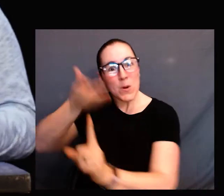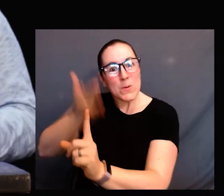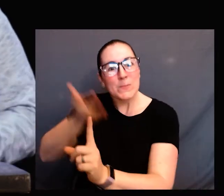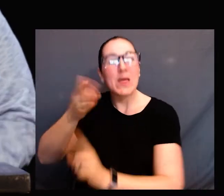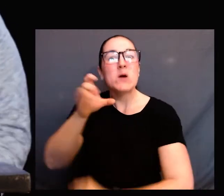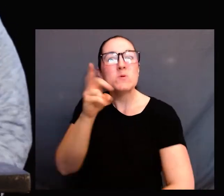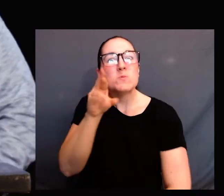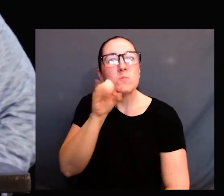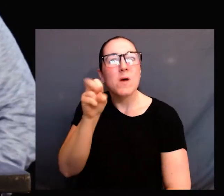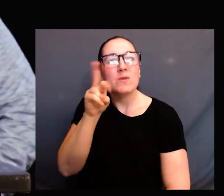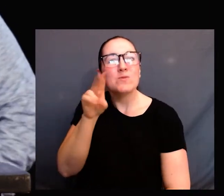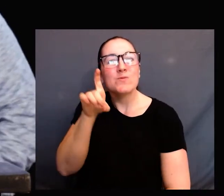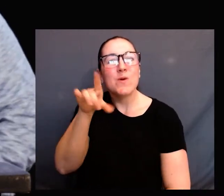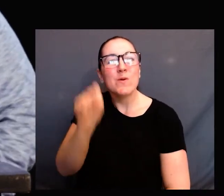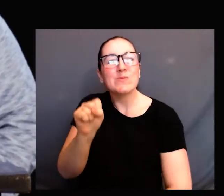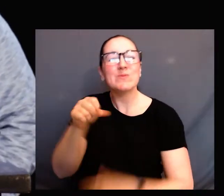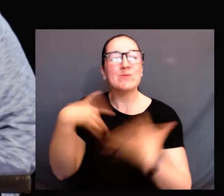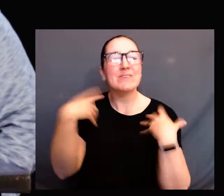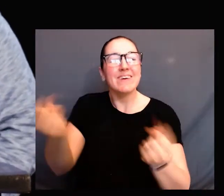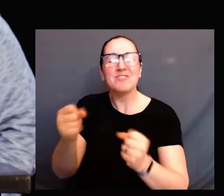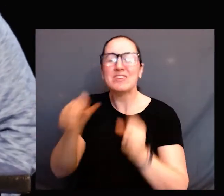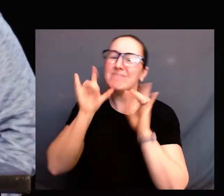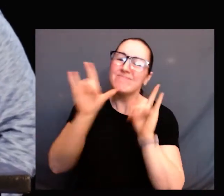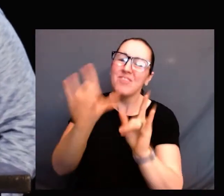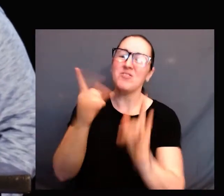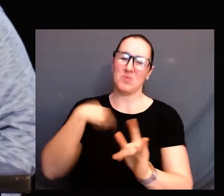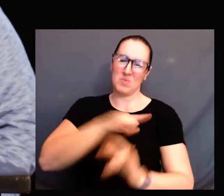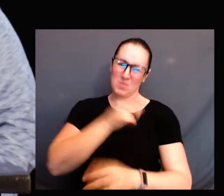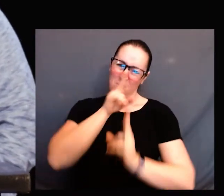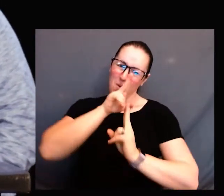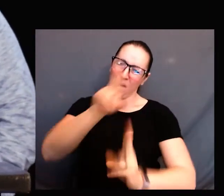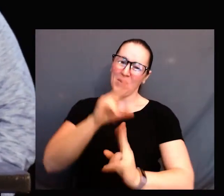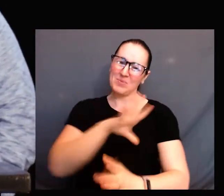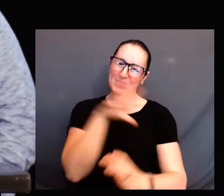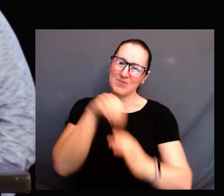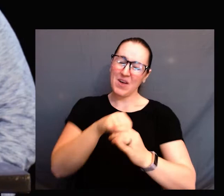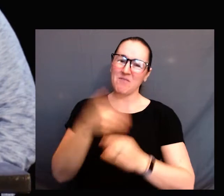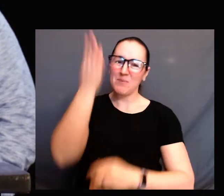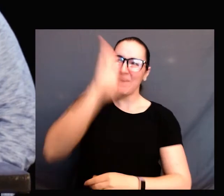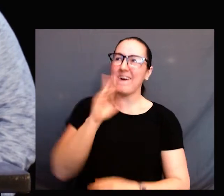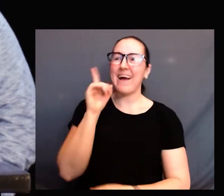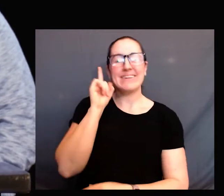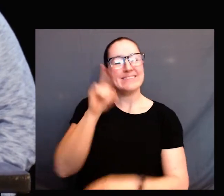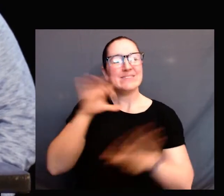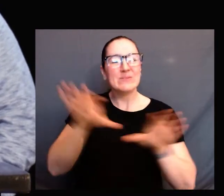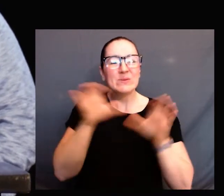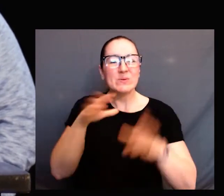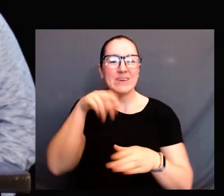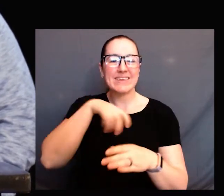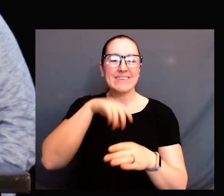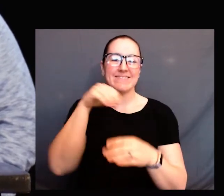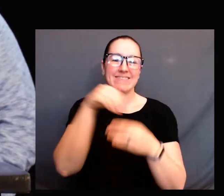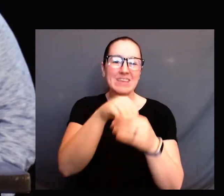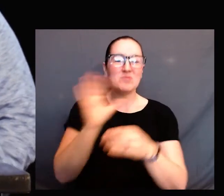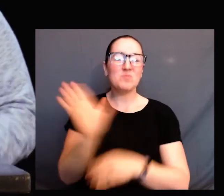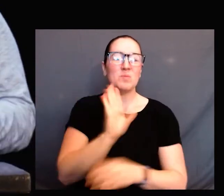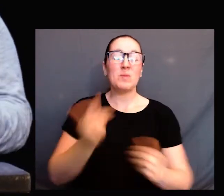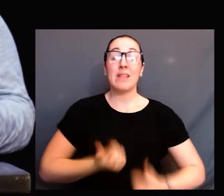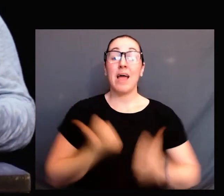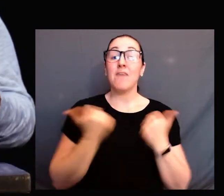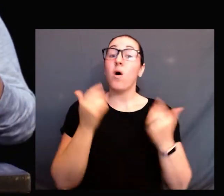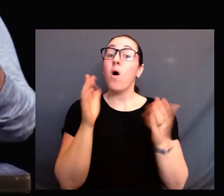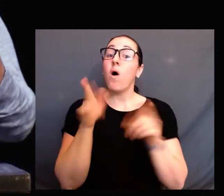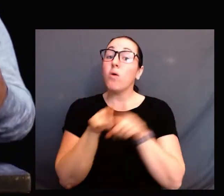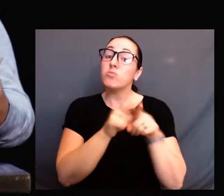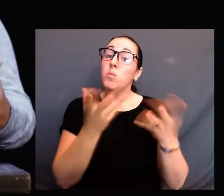out to Crossroads Recovery. We love you guys, and we are so honored to be a part of what God is doing in your life. Also, we